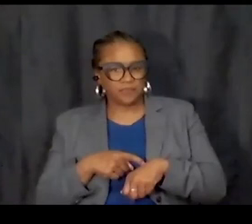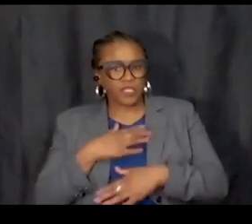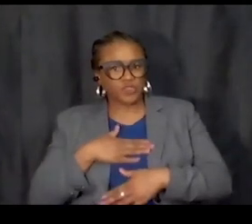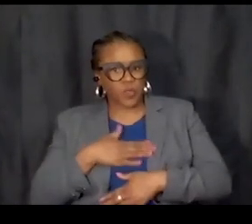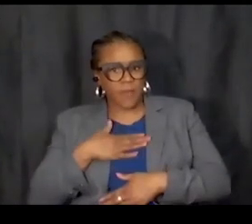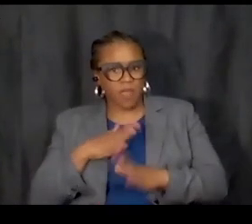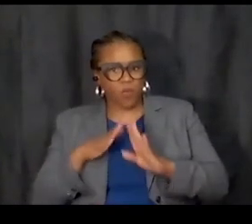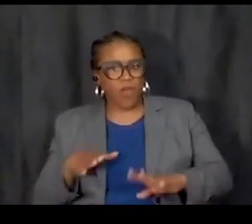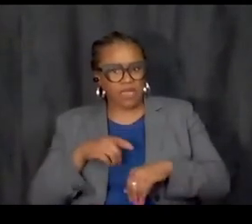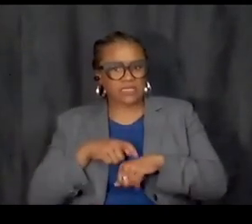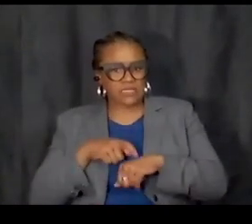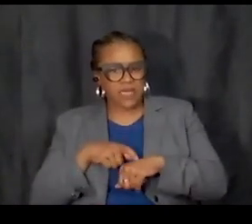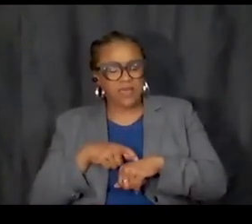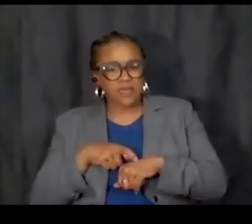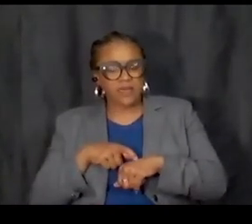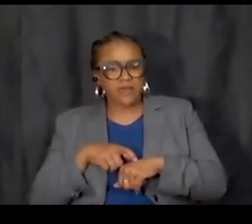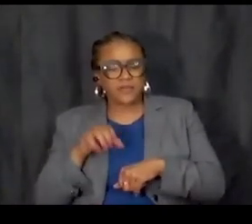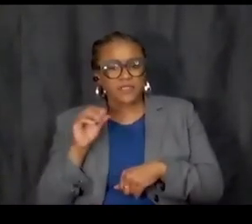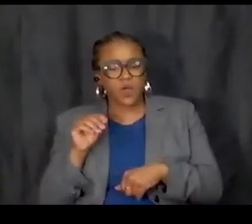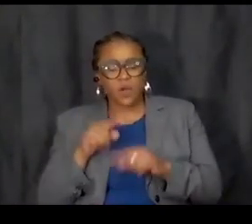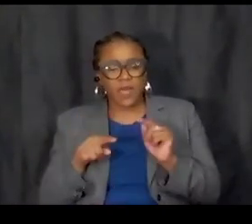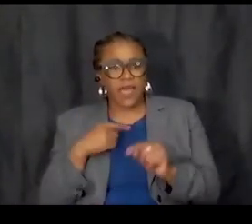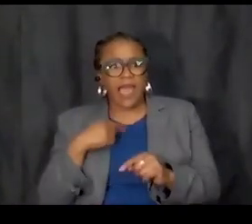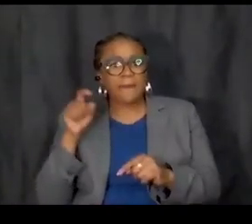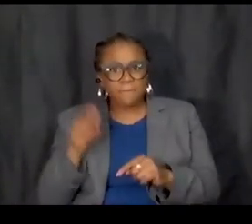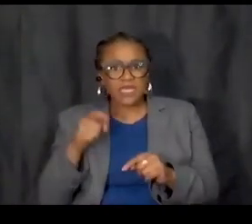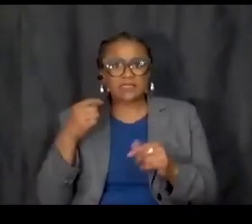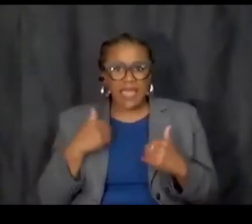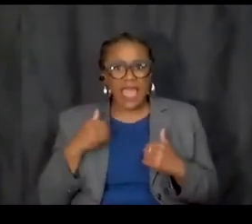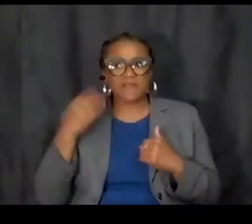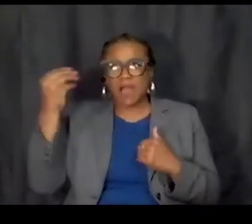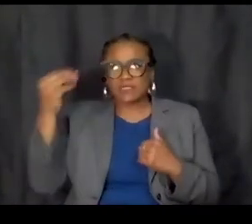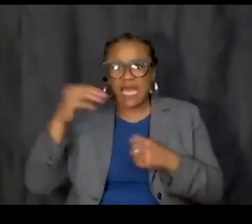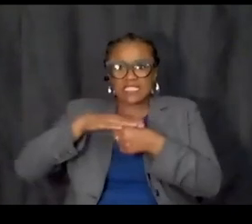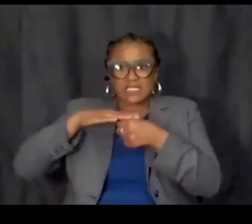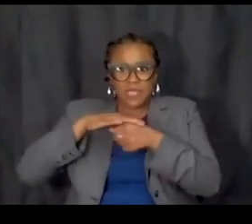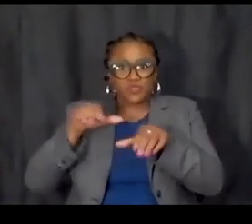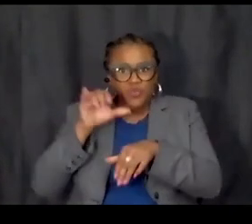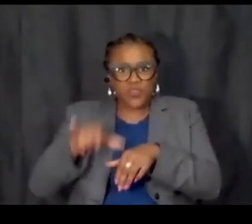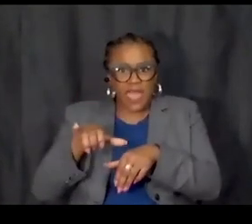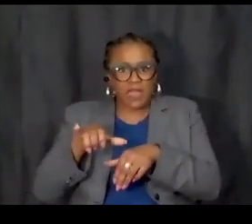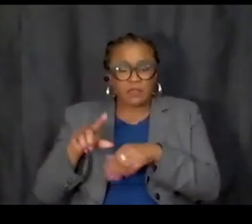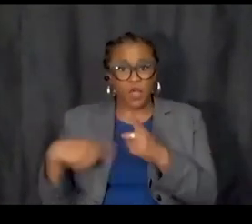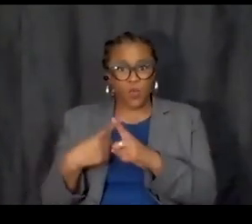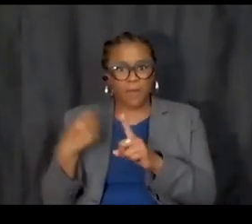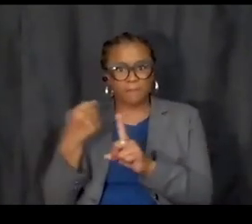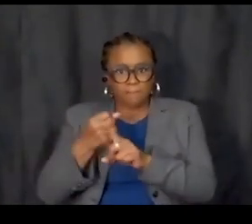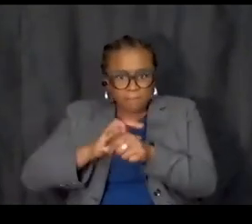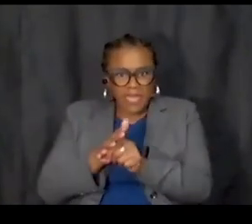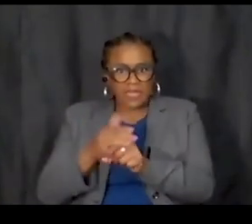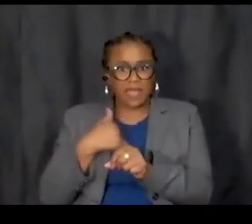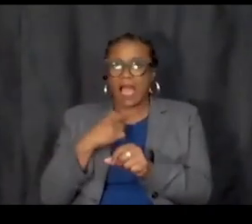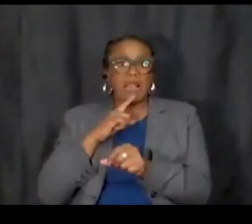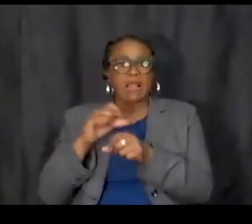but I have to have outside spaces to do it. And so when the pandemic hit, I literally got in my car that week and I packed up what I could